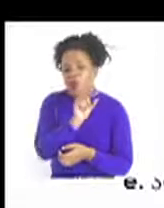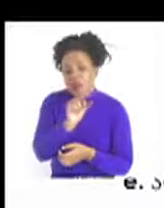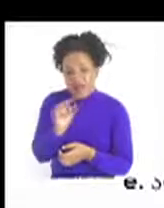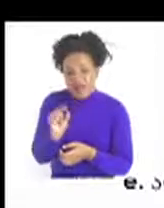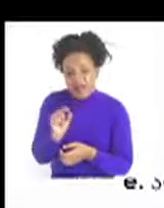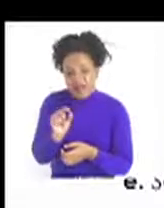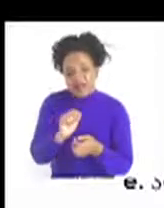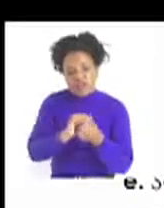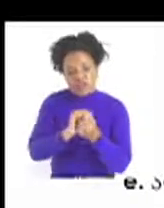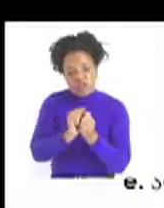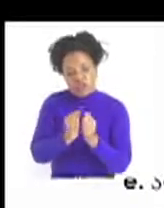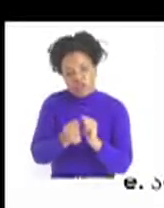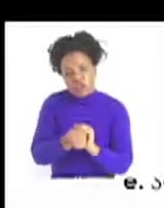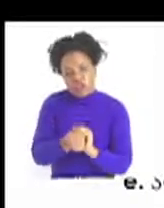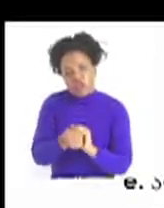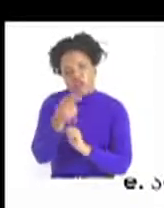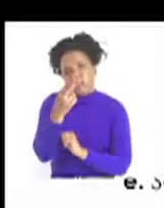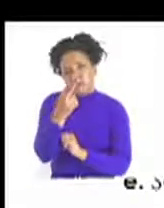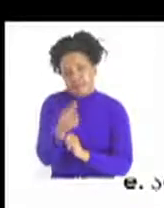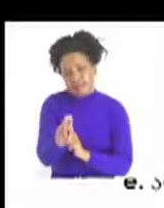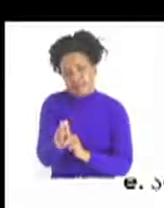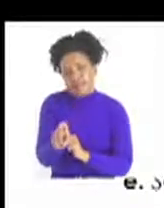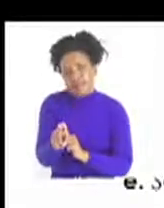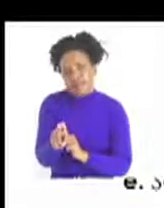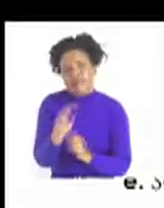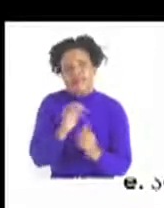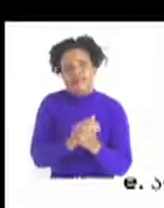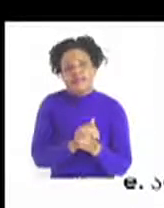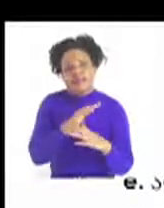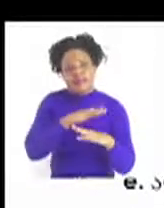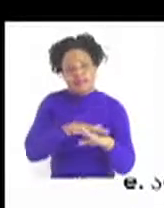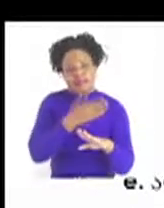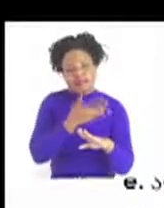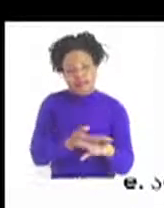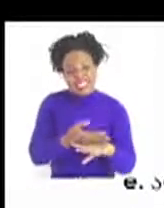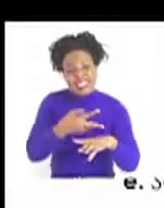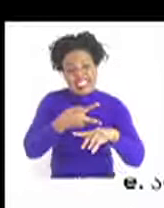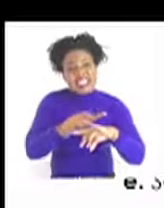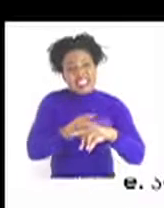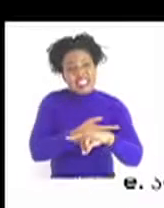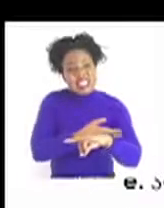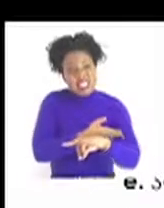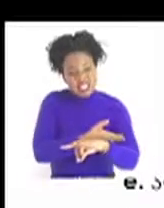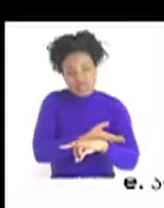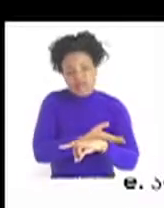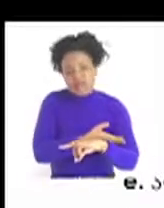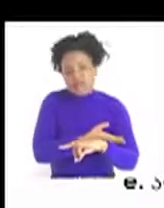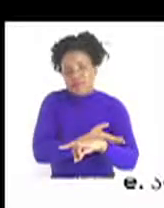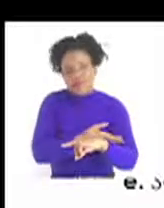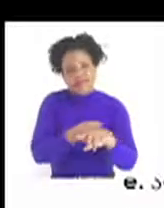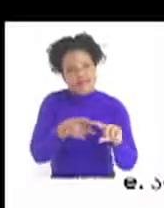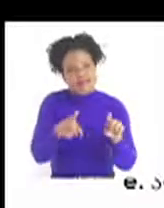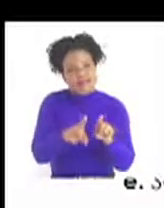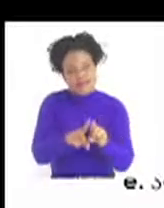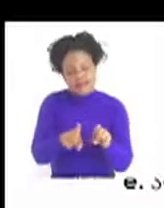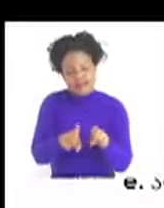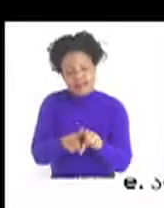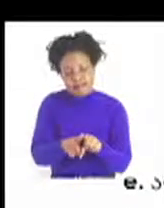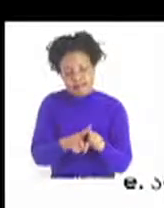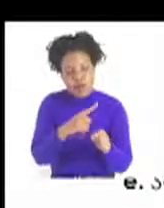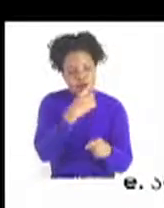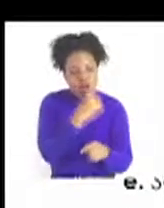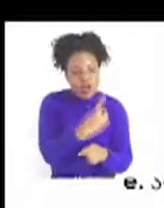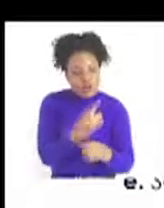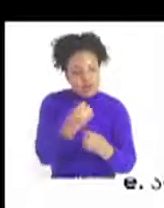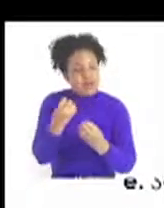do not change. For example, sheep remain sheep. We don't add an S